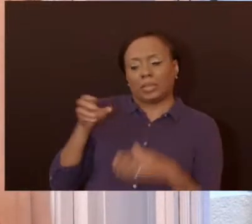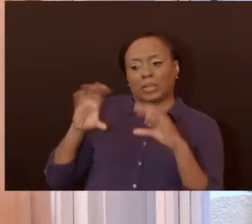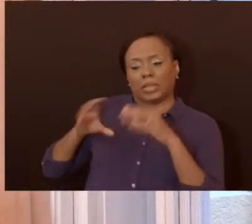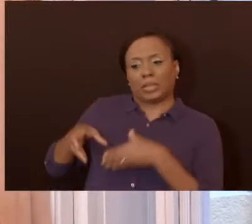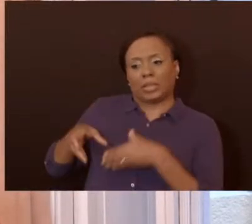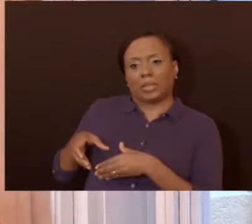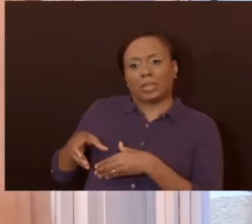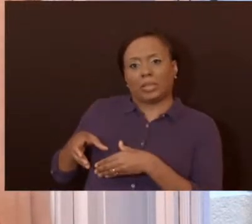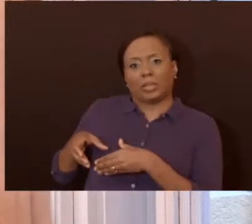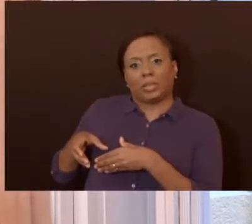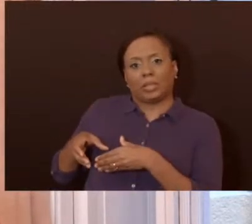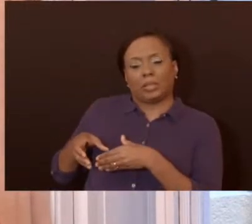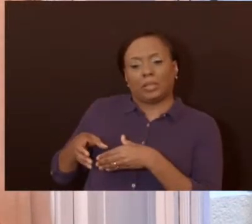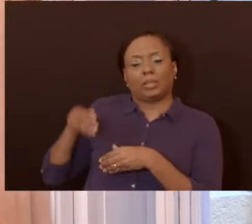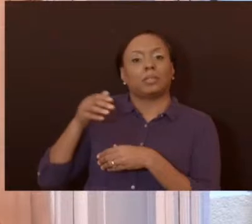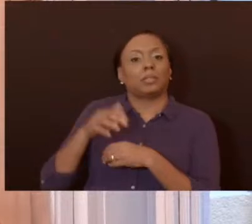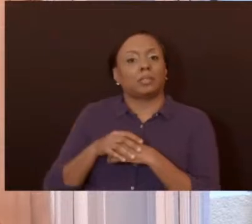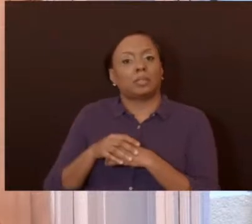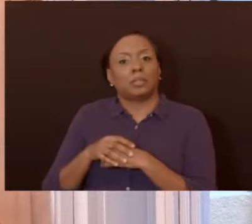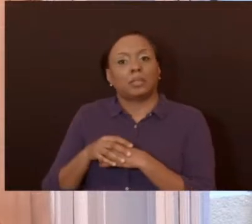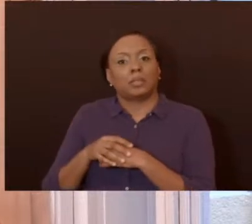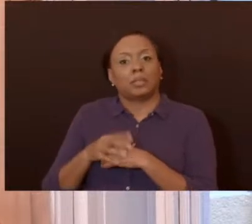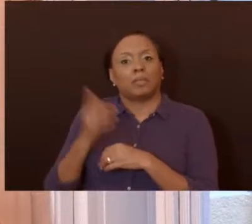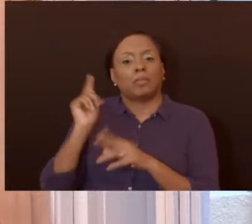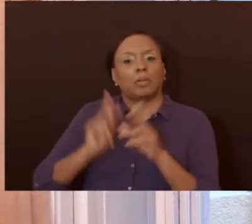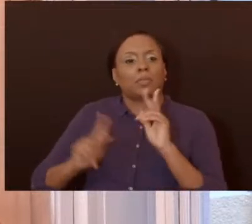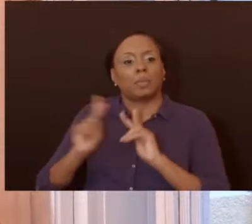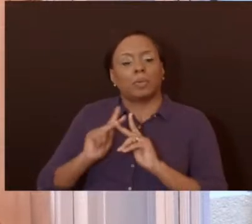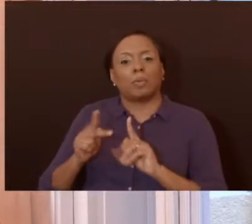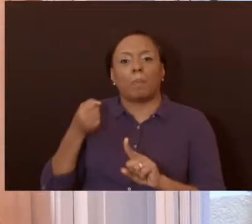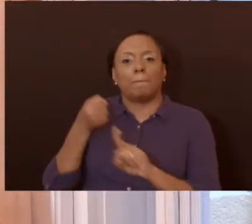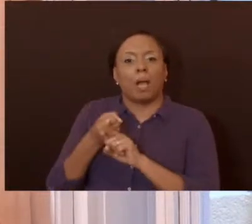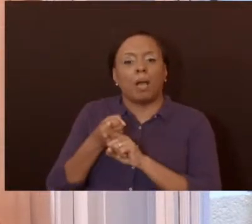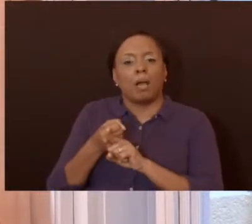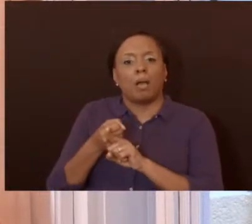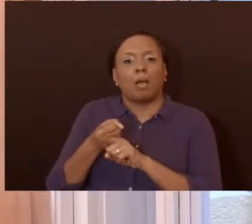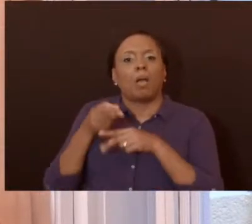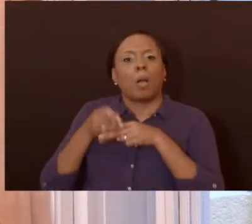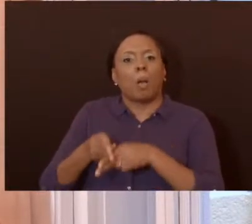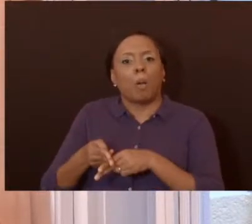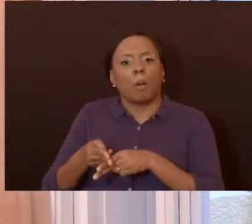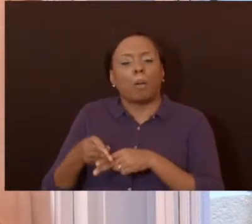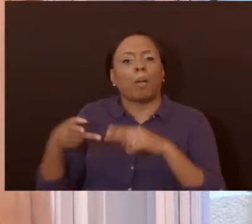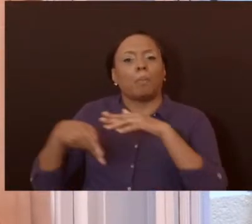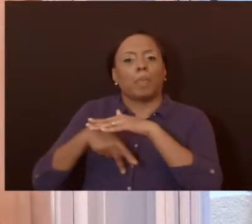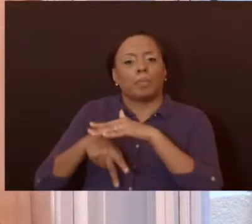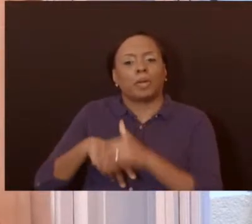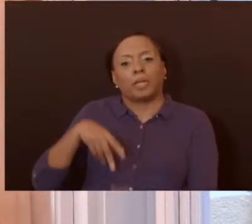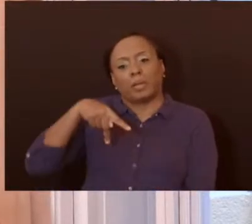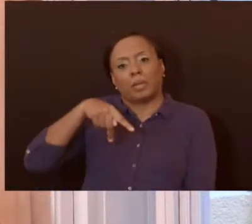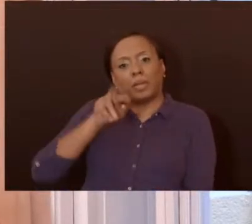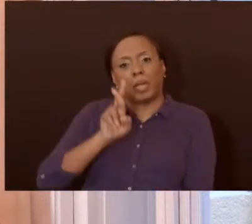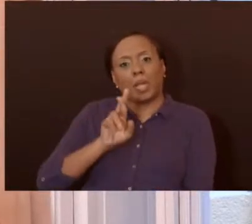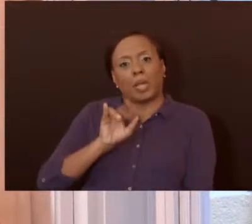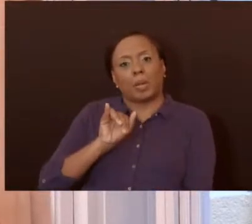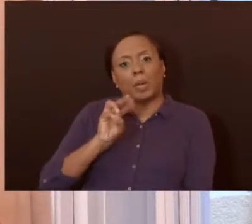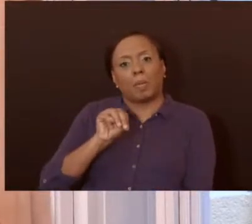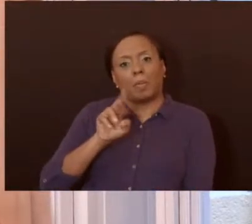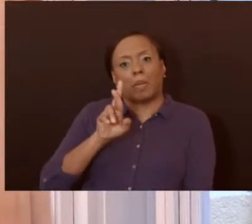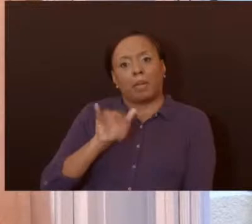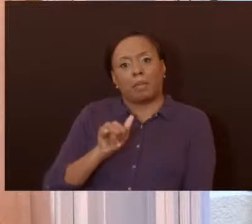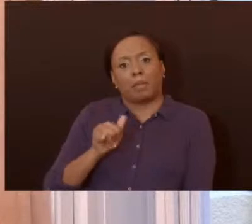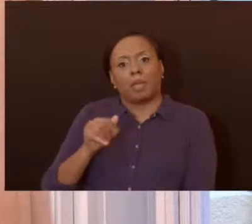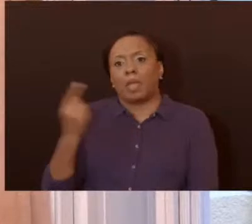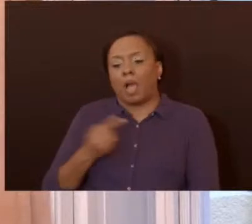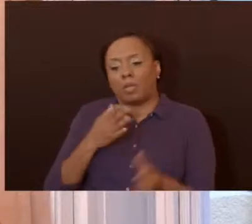quarantining of the hotel quarantining of our primary contacts. So we have been building capacity in those areas, and we are looking at that